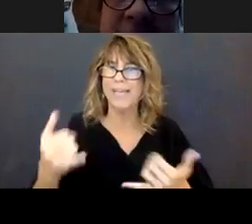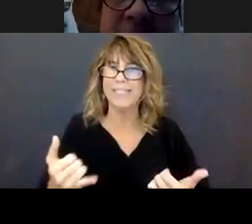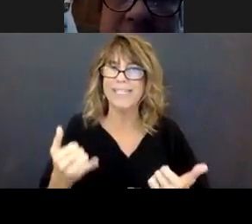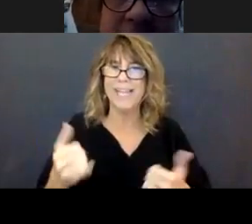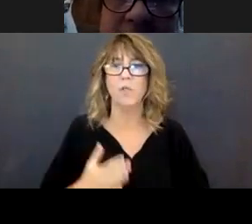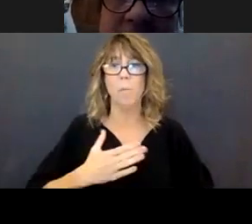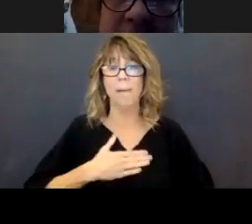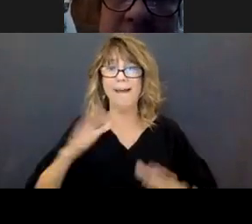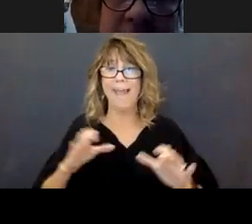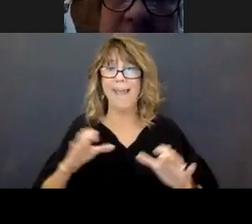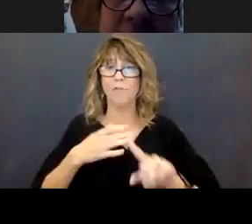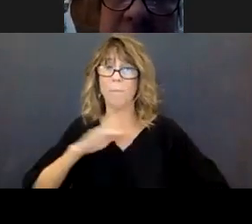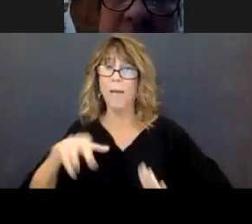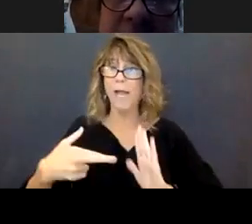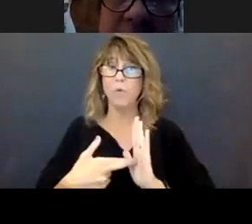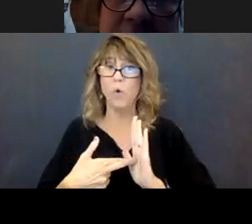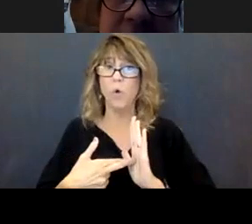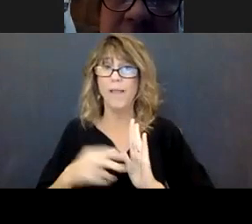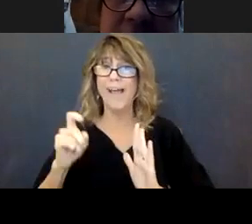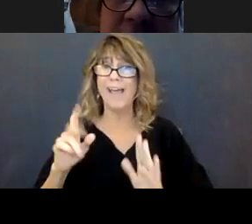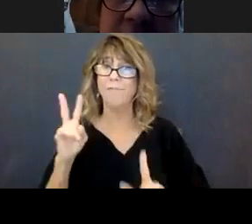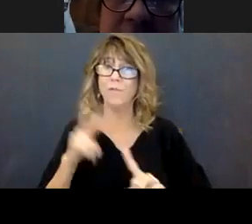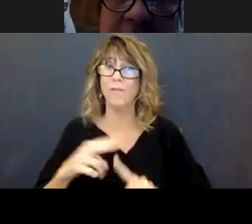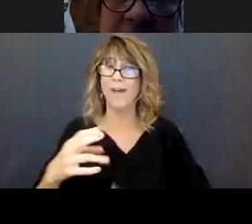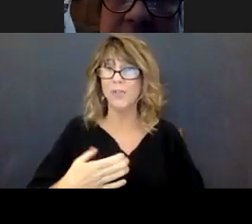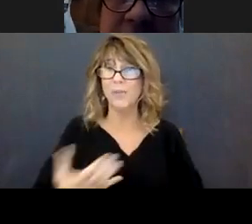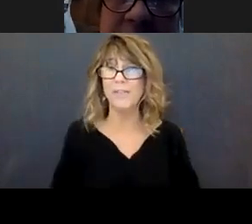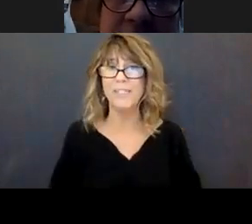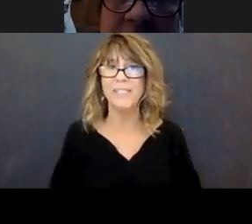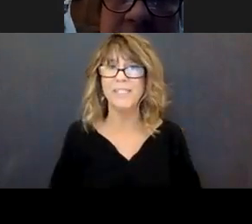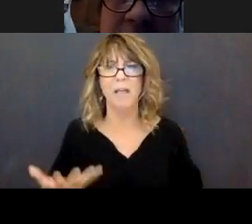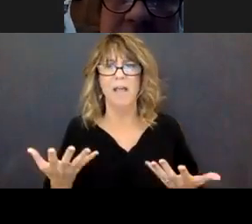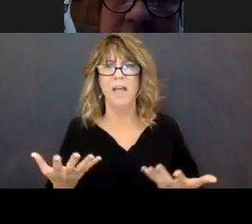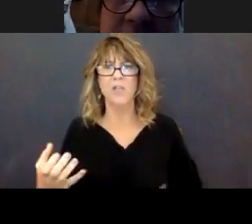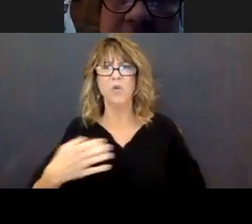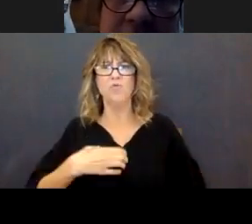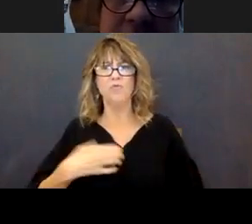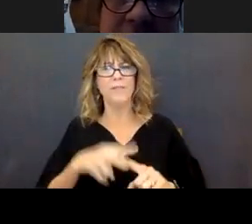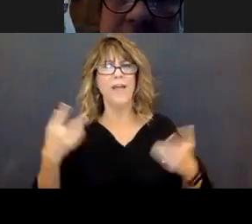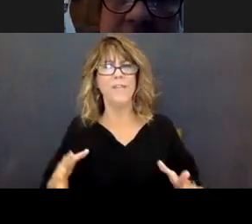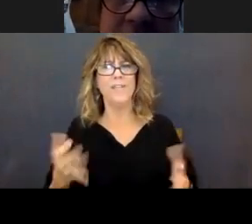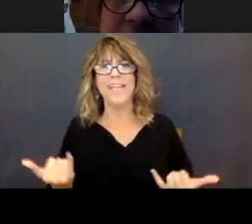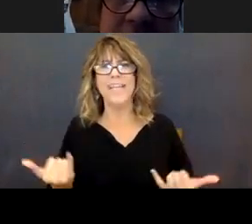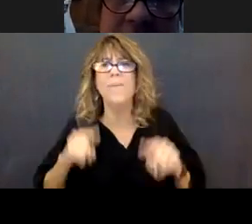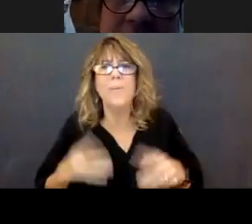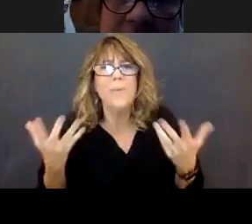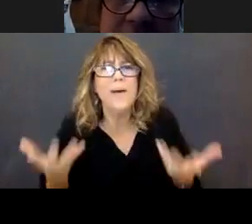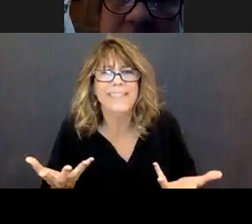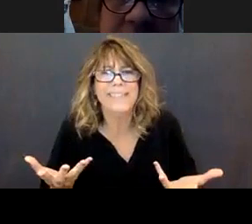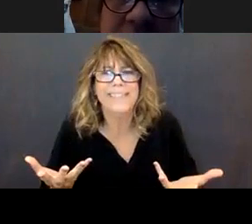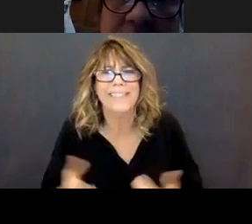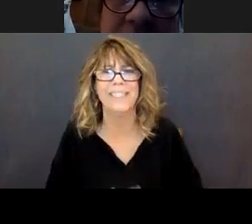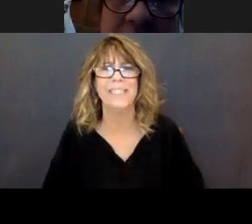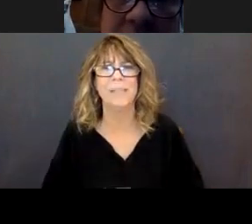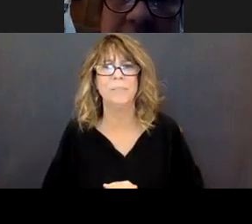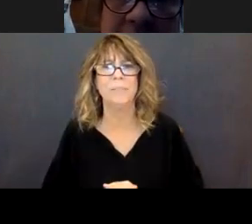role is to file a grievance. But what happens even with that grievance? We really, I